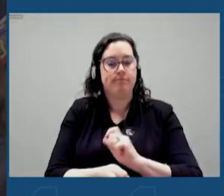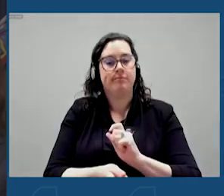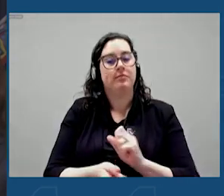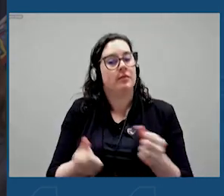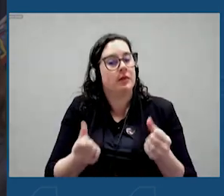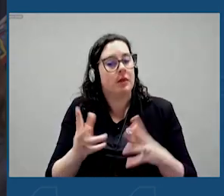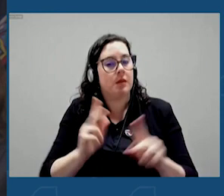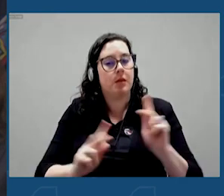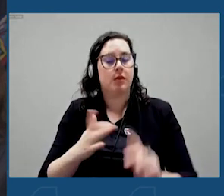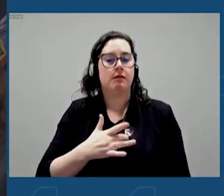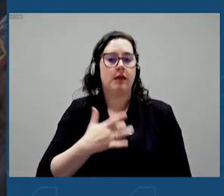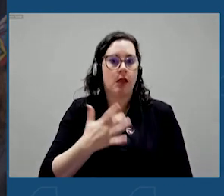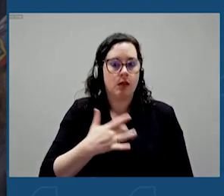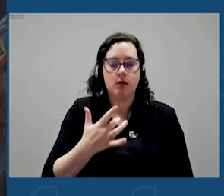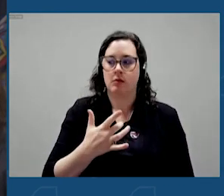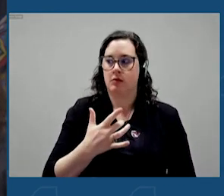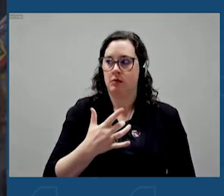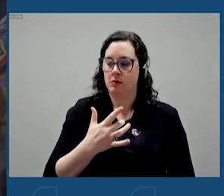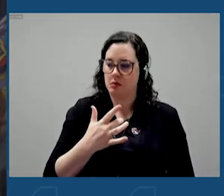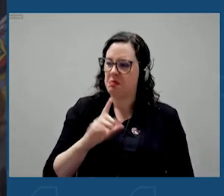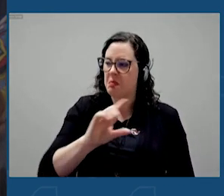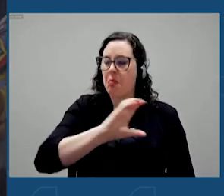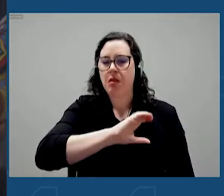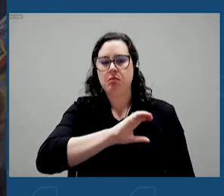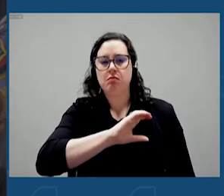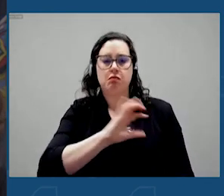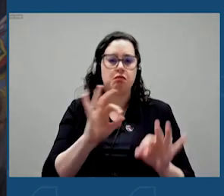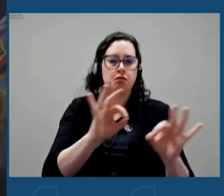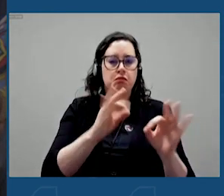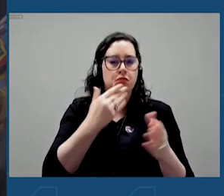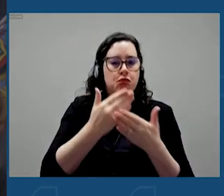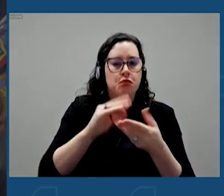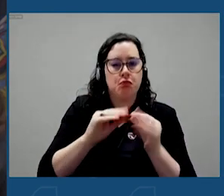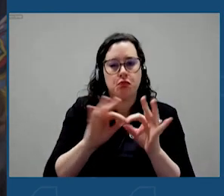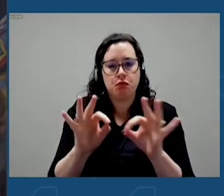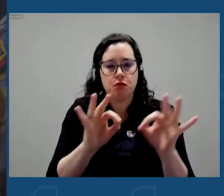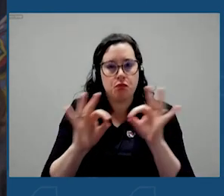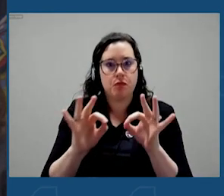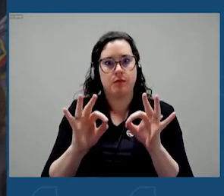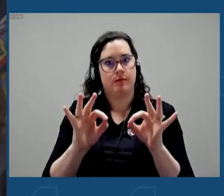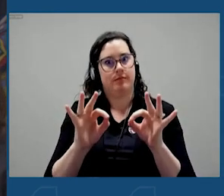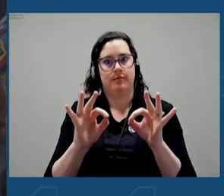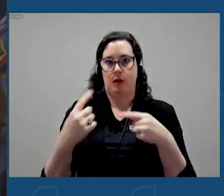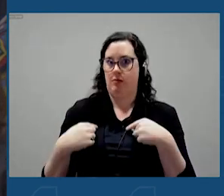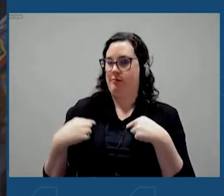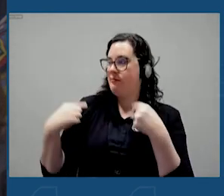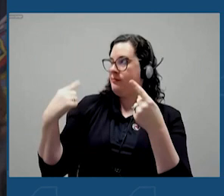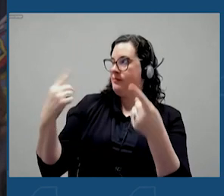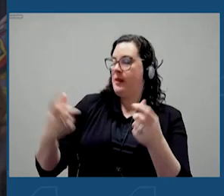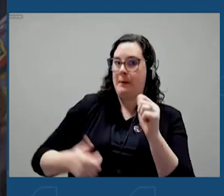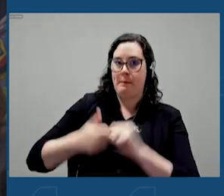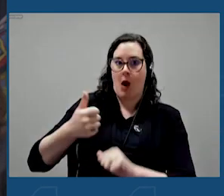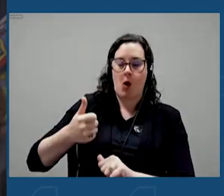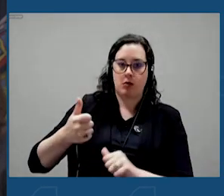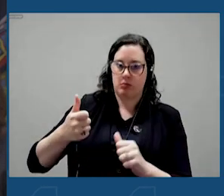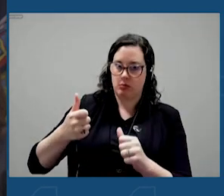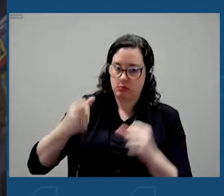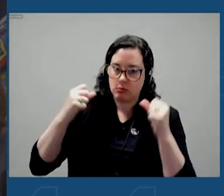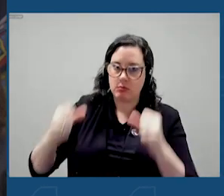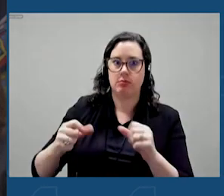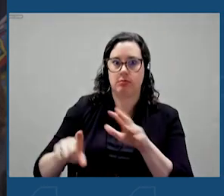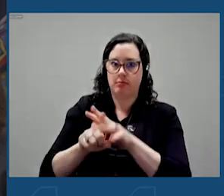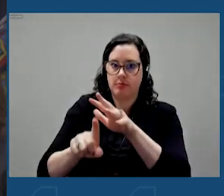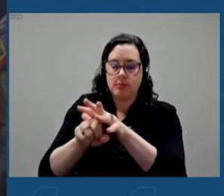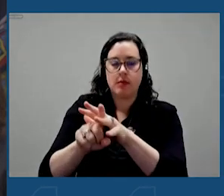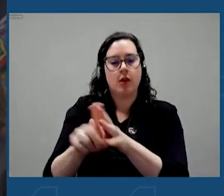saying they feel like there's the right number of police in the system is the highest it's ever been. The one thing that riders say again and again